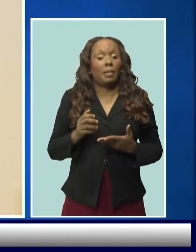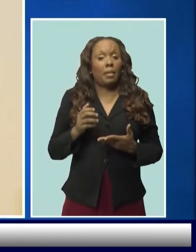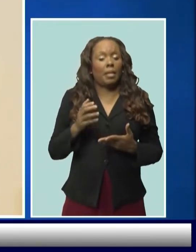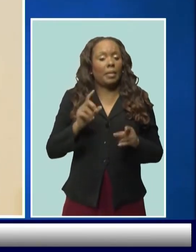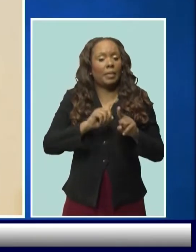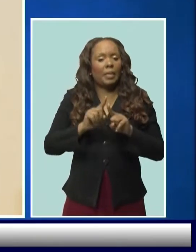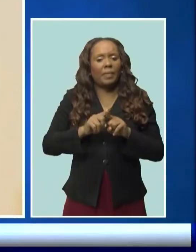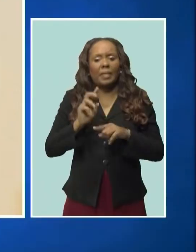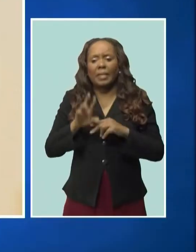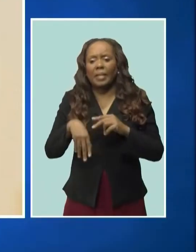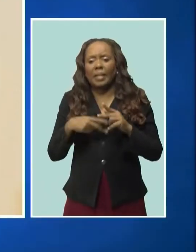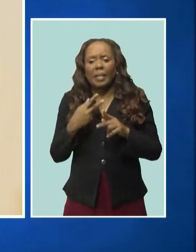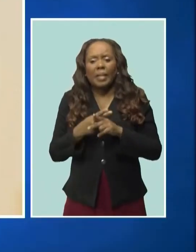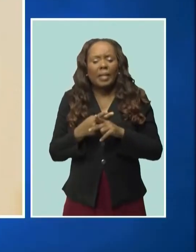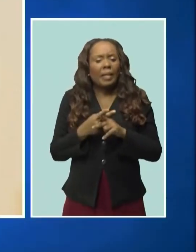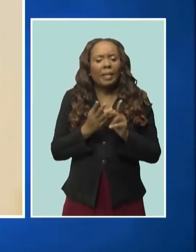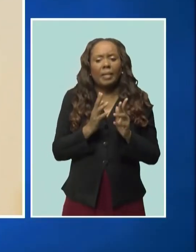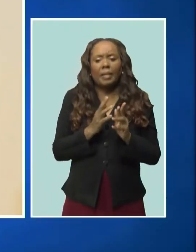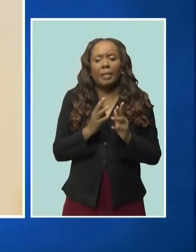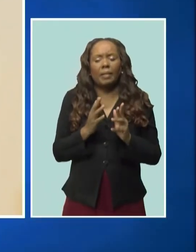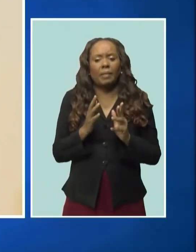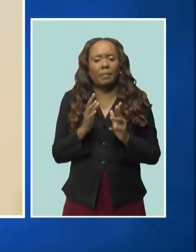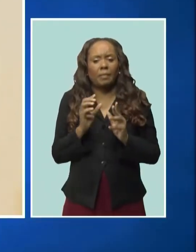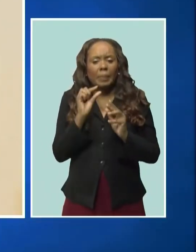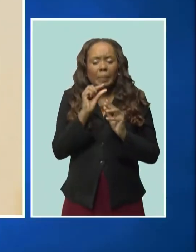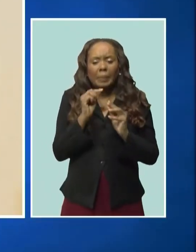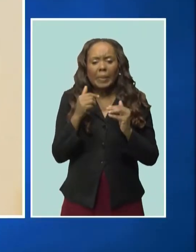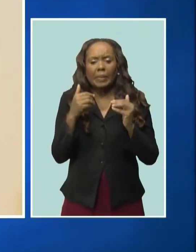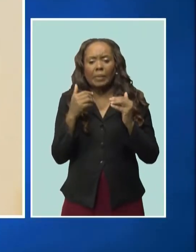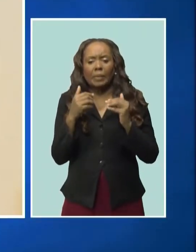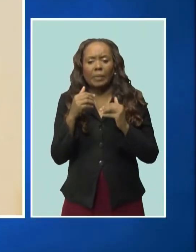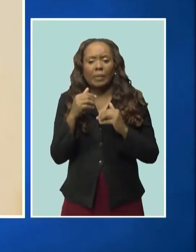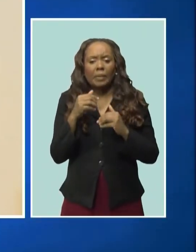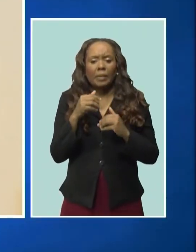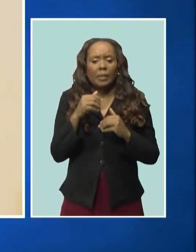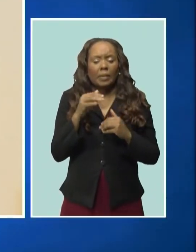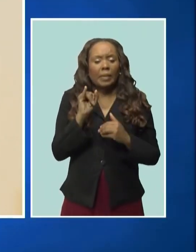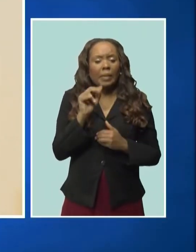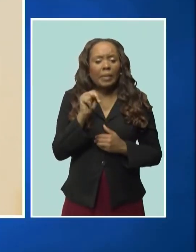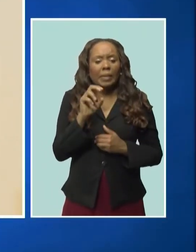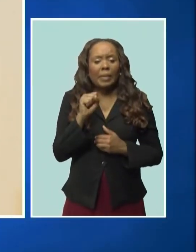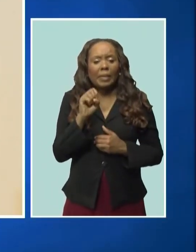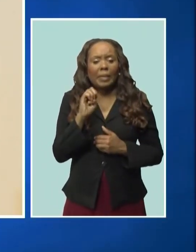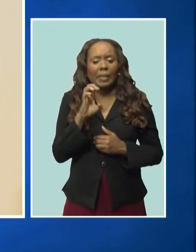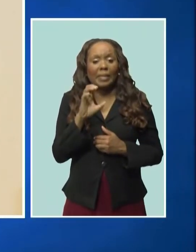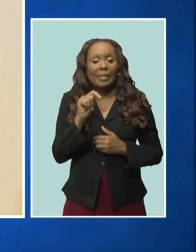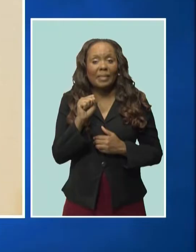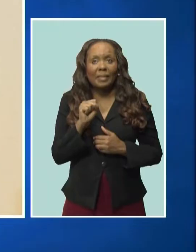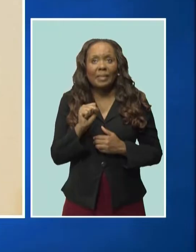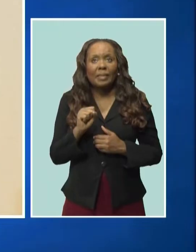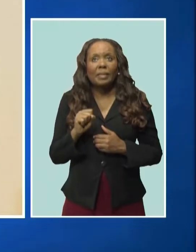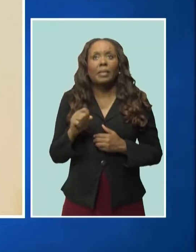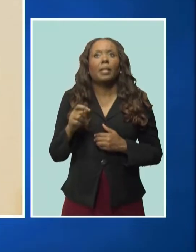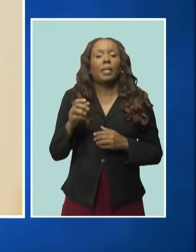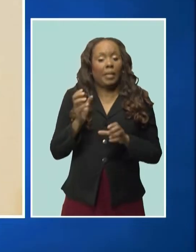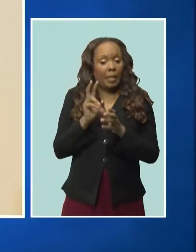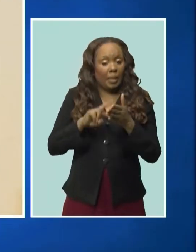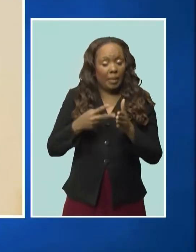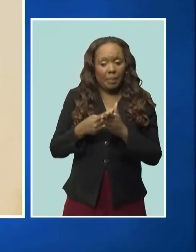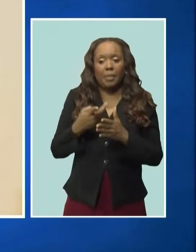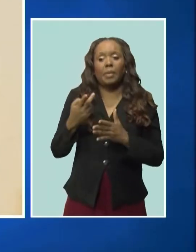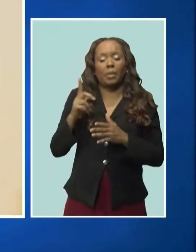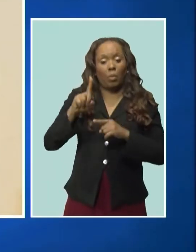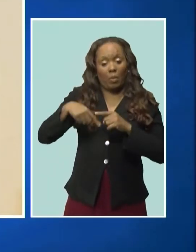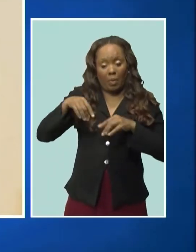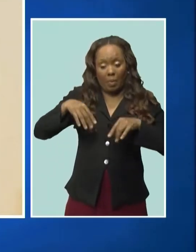by planting trees, we are creating residencies for those species.